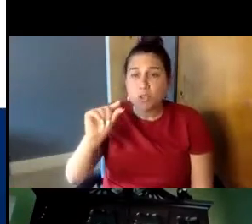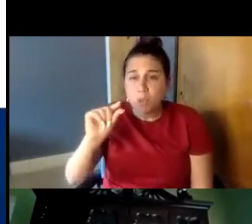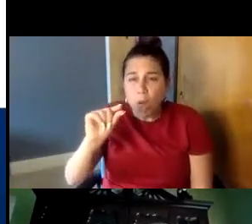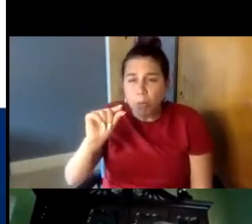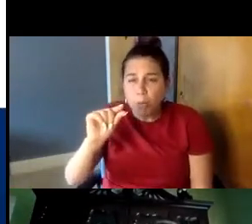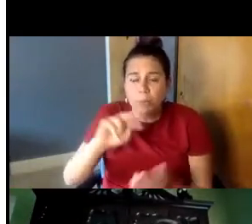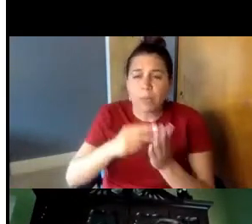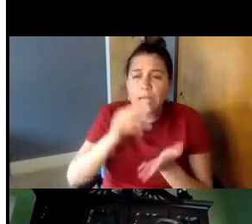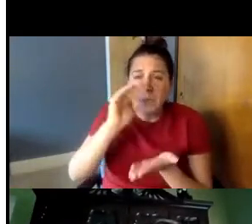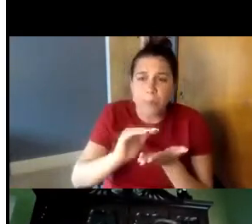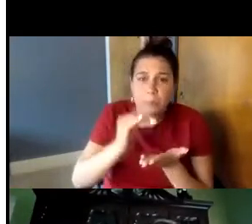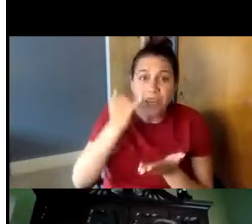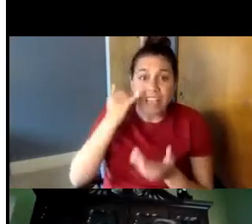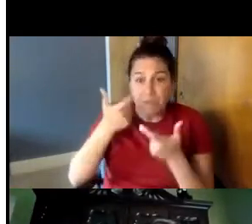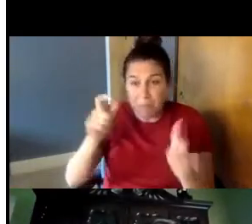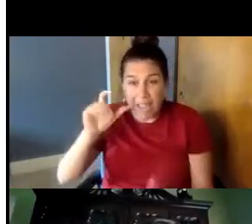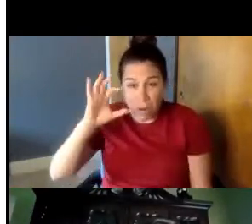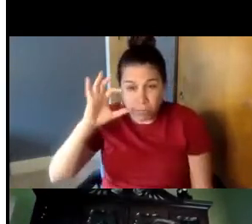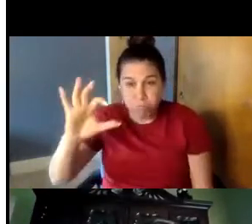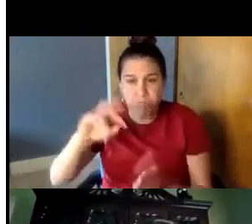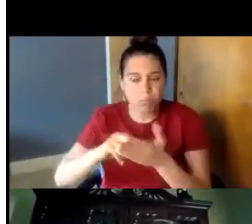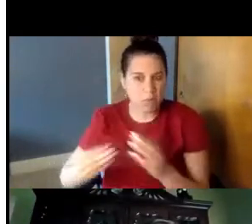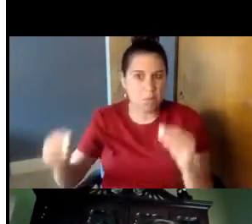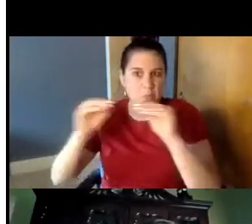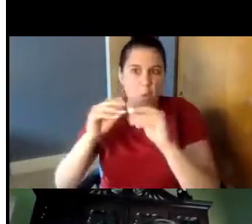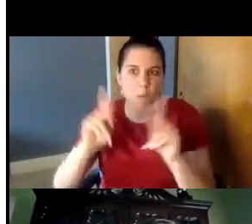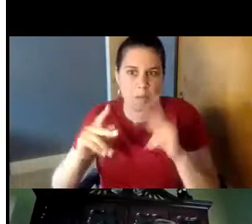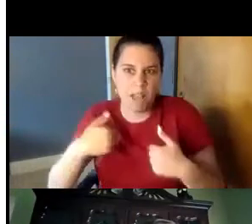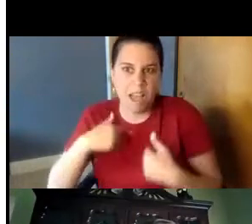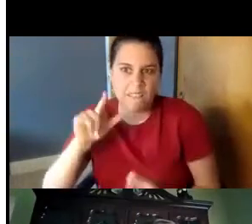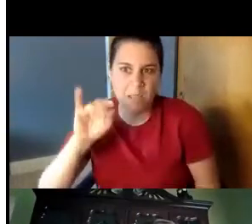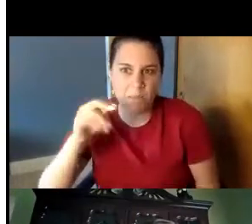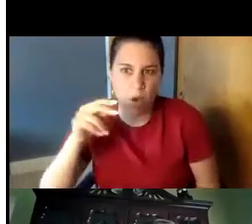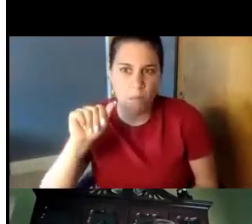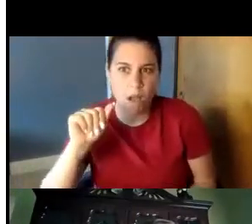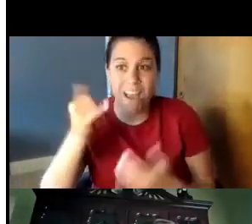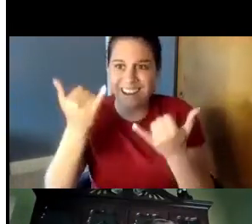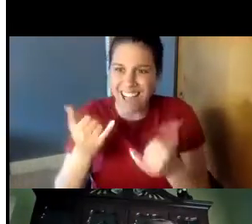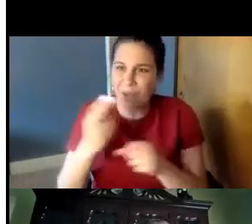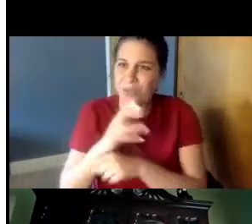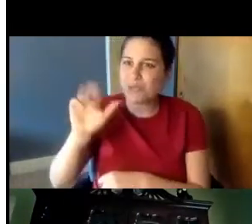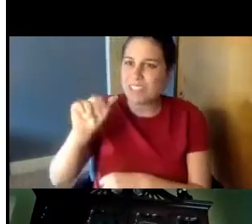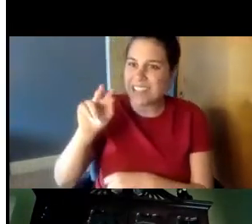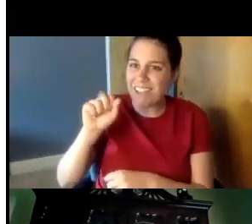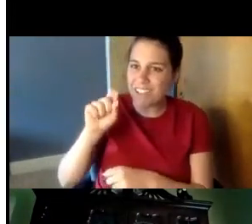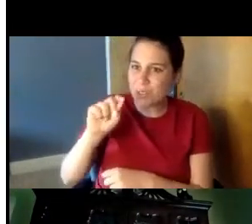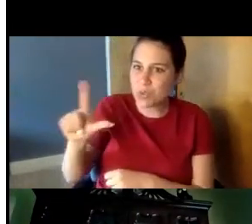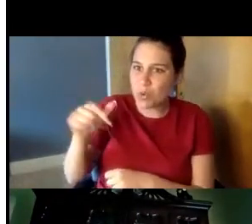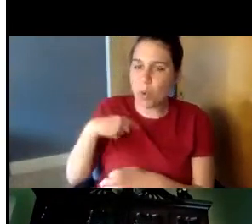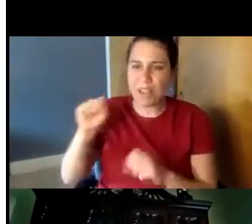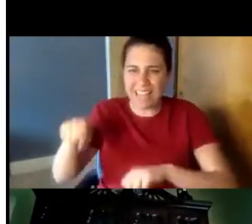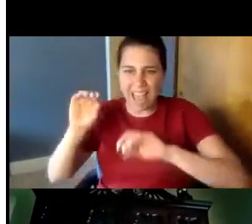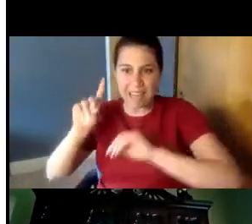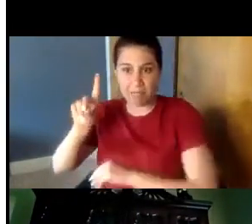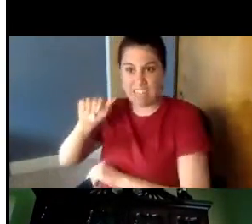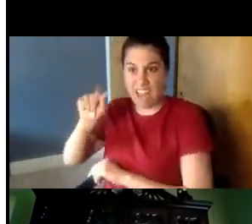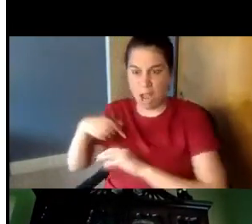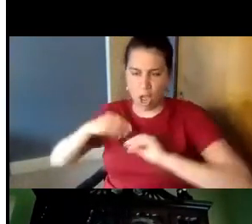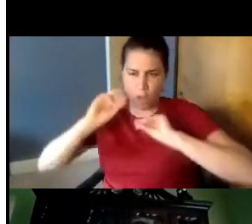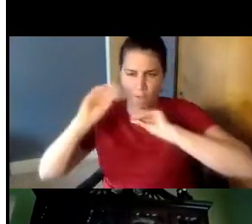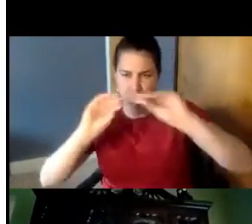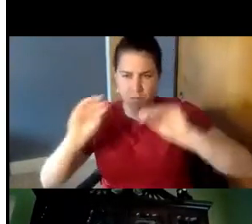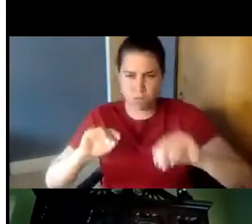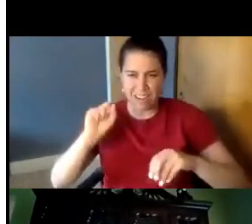lymphoma in that particular region. So by using Canvas, we can map where are Latino